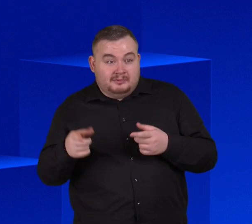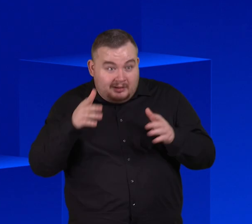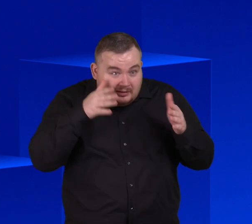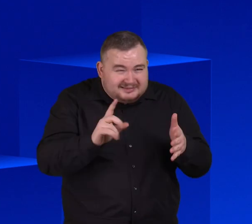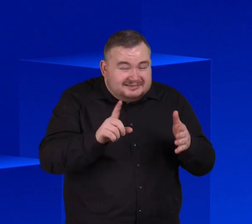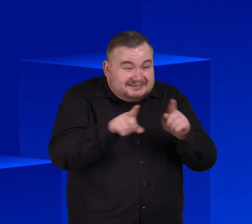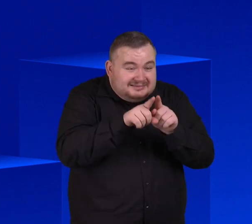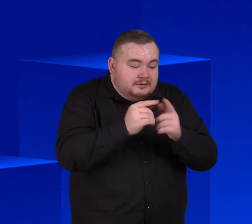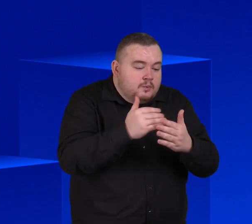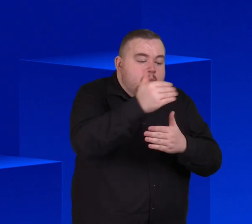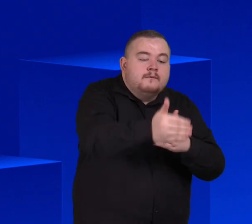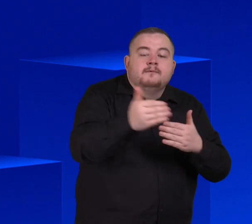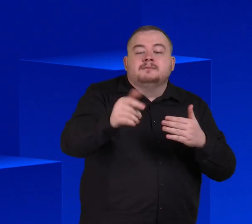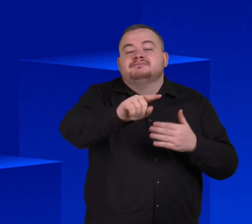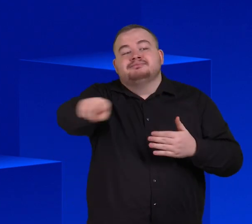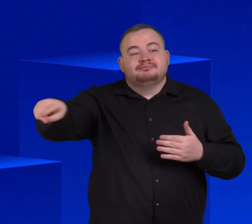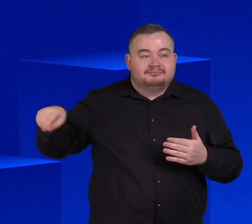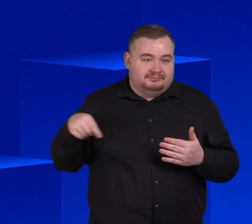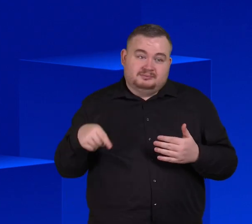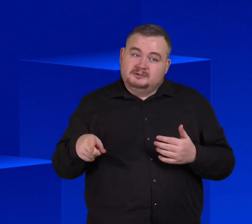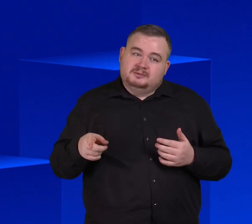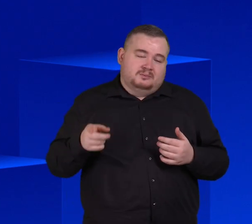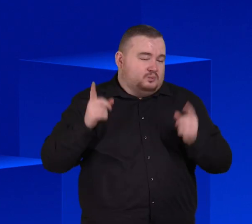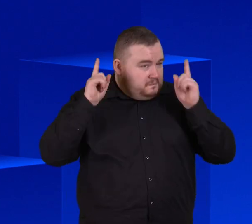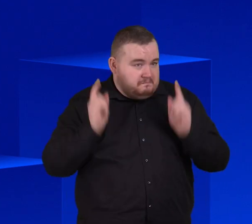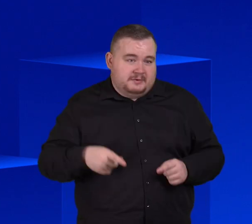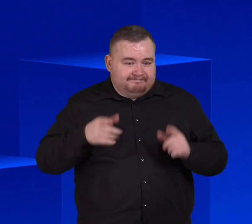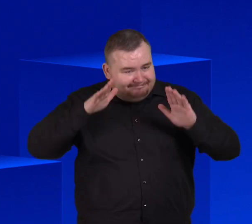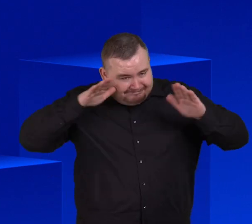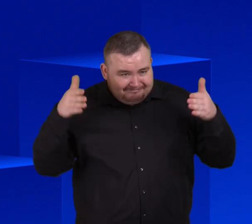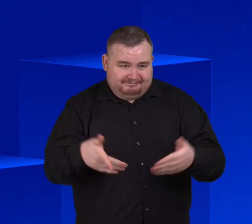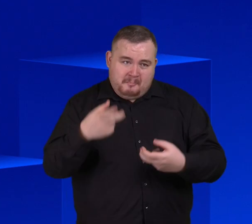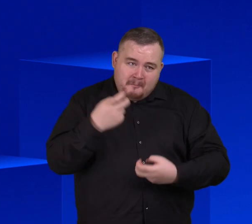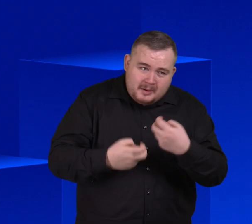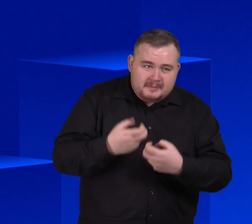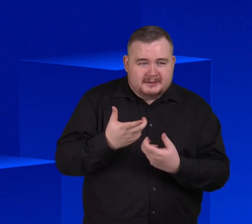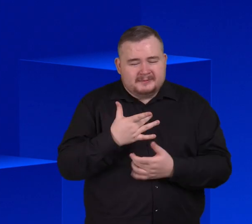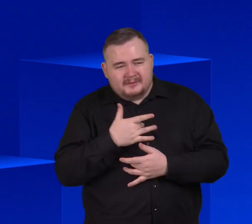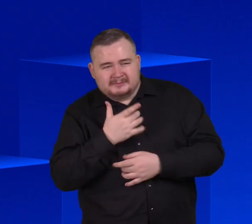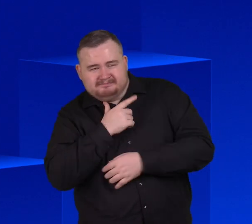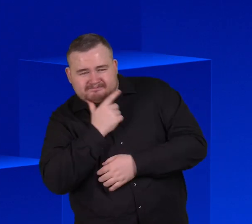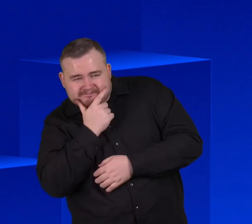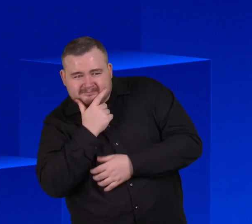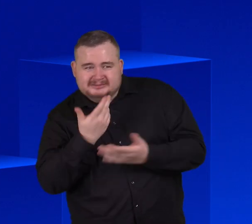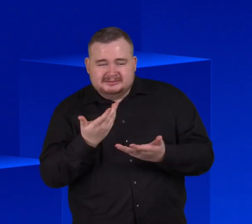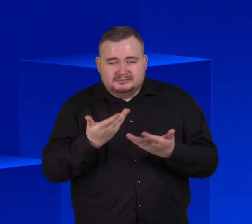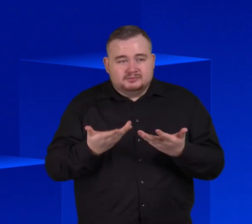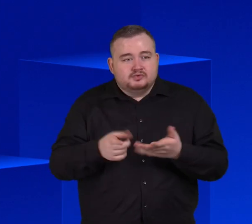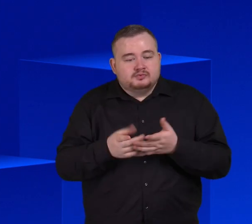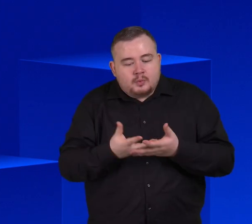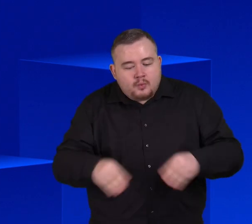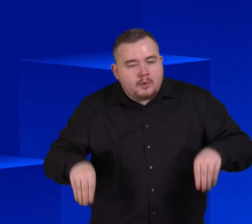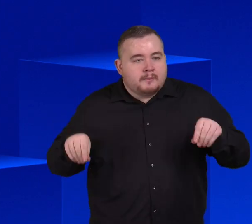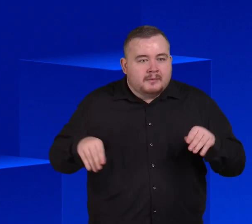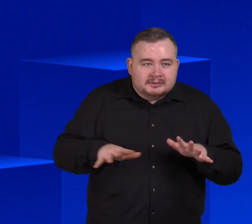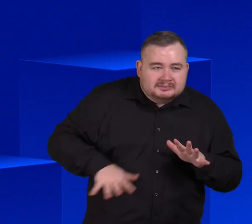specific means to the problems which are specific in the area, in the metropolitan areas, in the rural areas, in